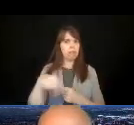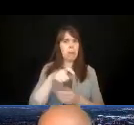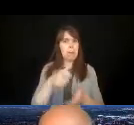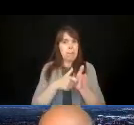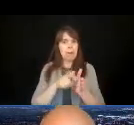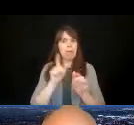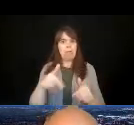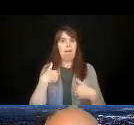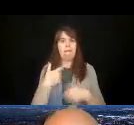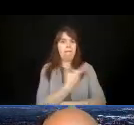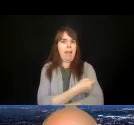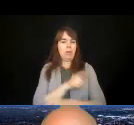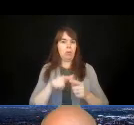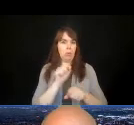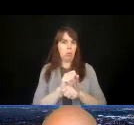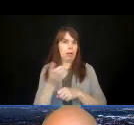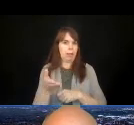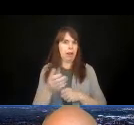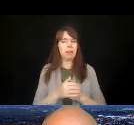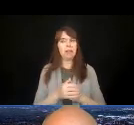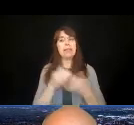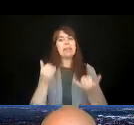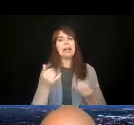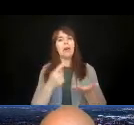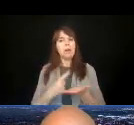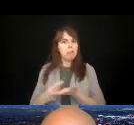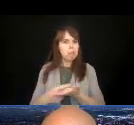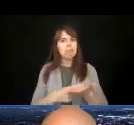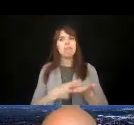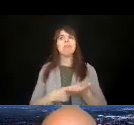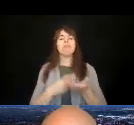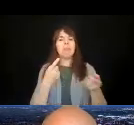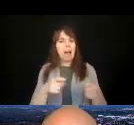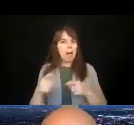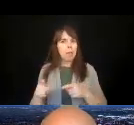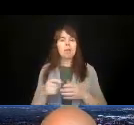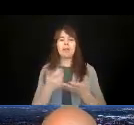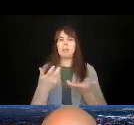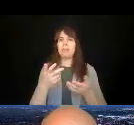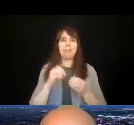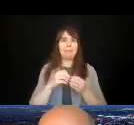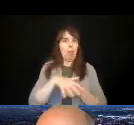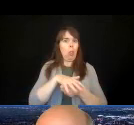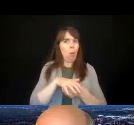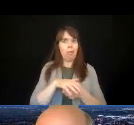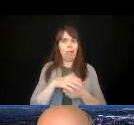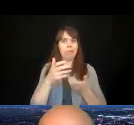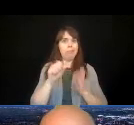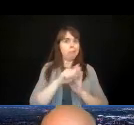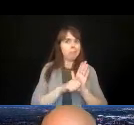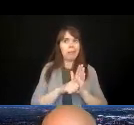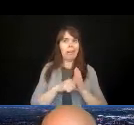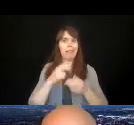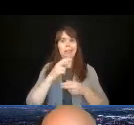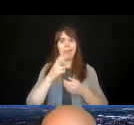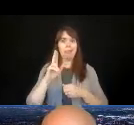vaccination. There are lots of dialogues about this issue ongoing locally, regionally, nationally. Our goals have